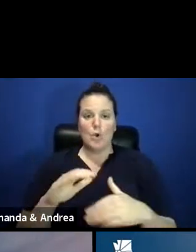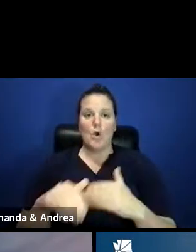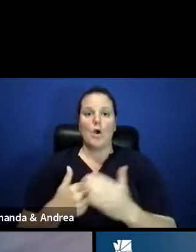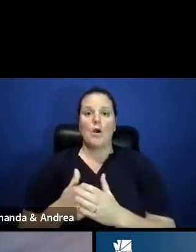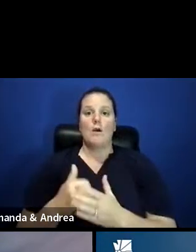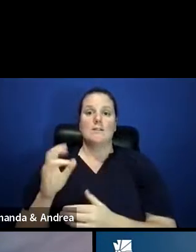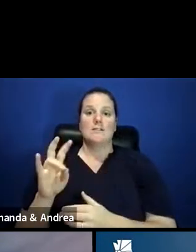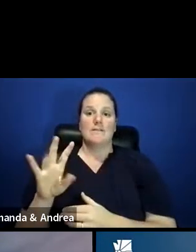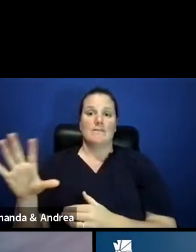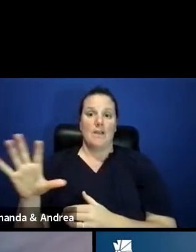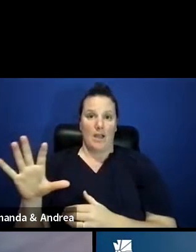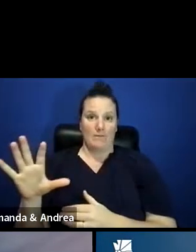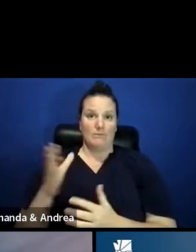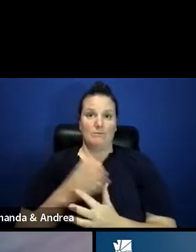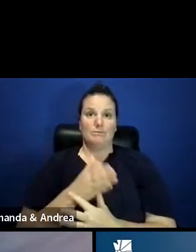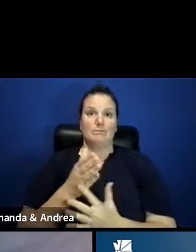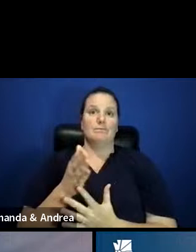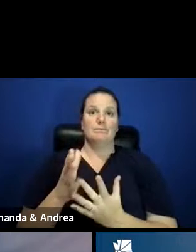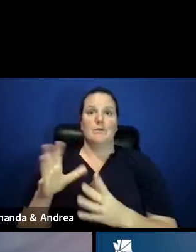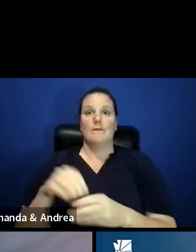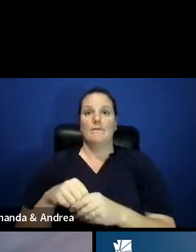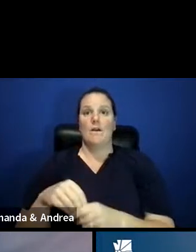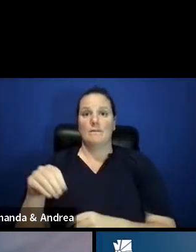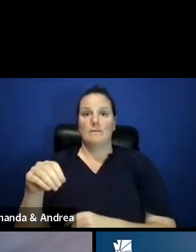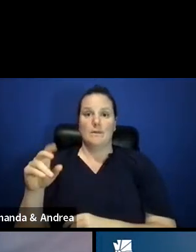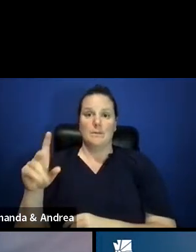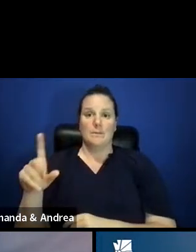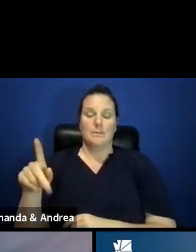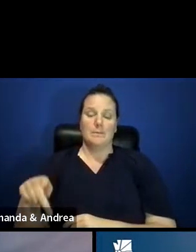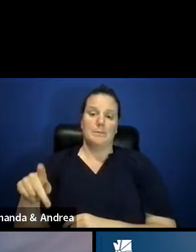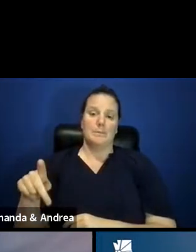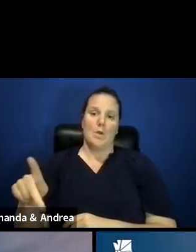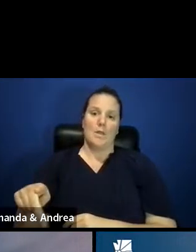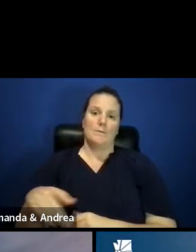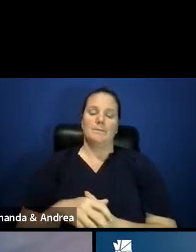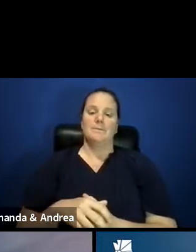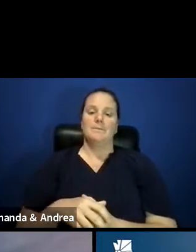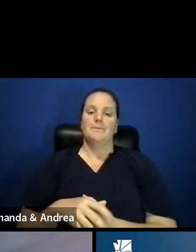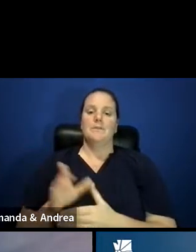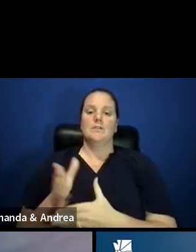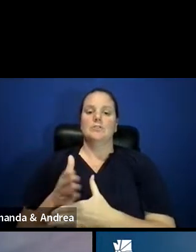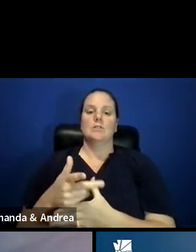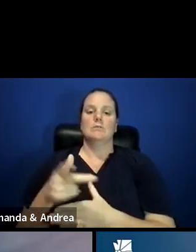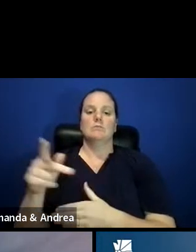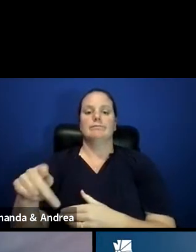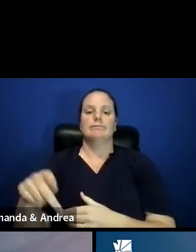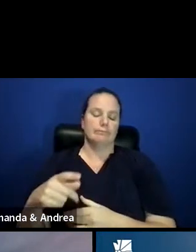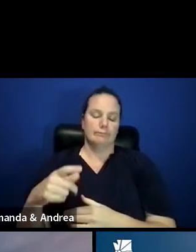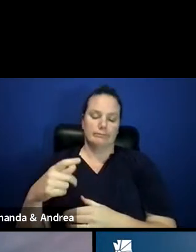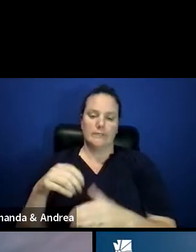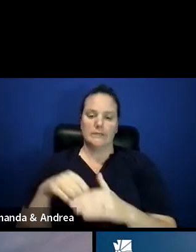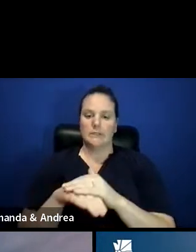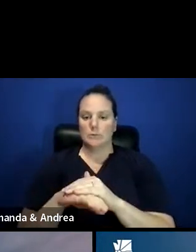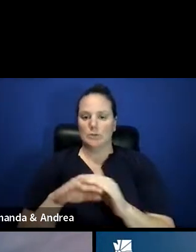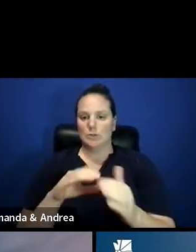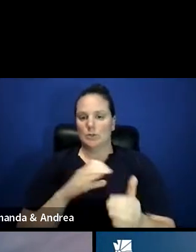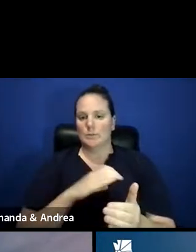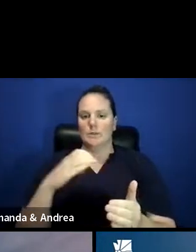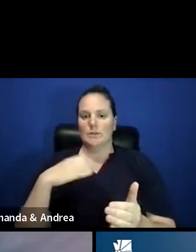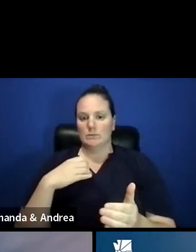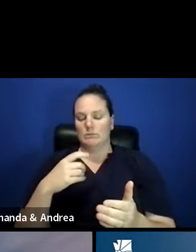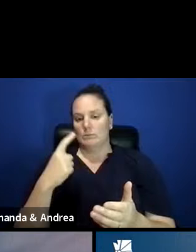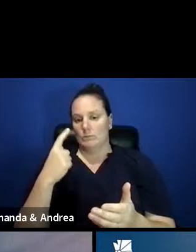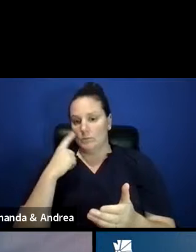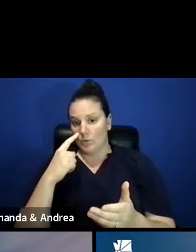plus tenants that operate out of PDX. Walter currently chairs the PDX Accessibility Committee, which serves to ensure that considerations